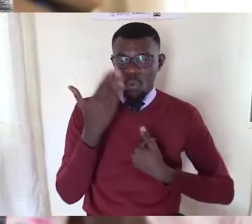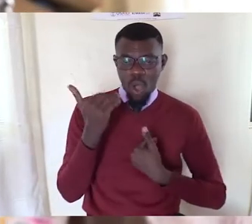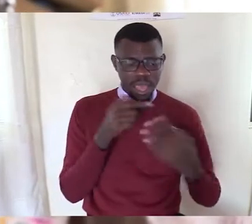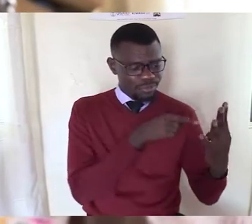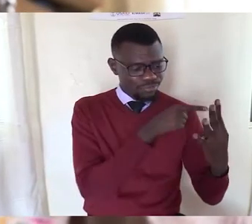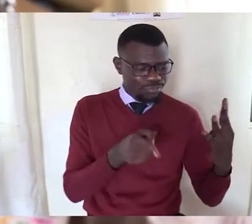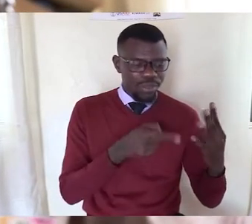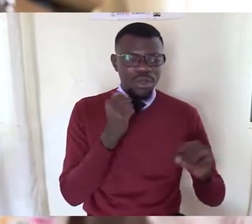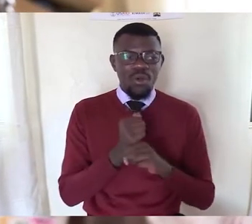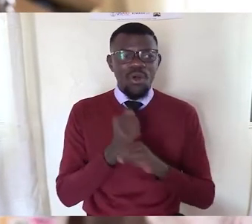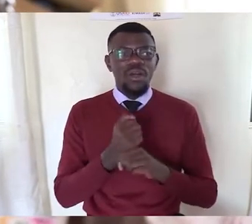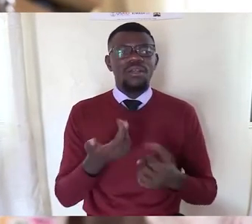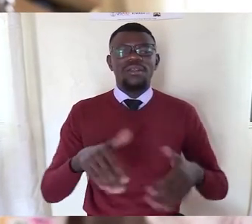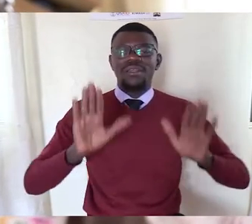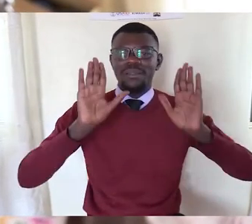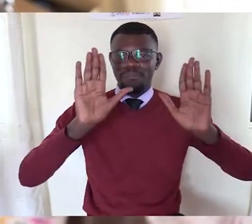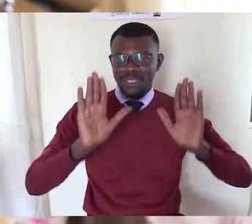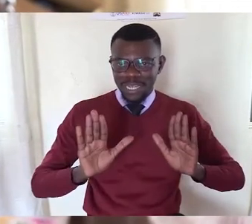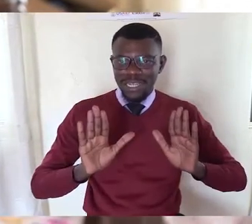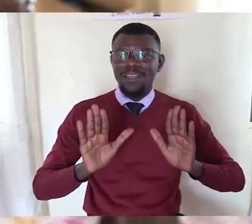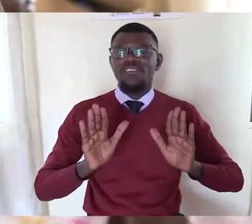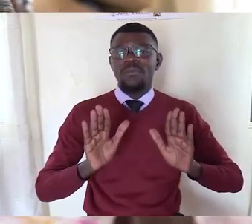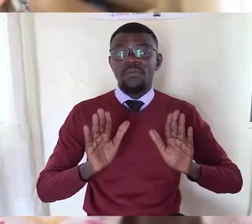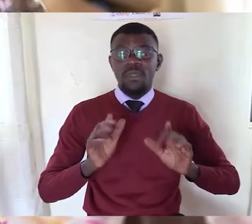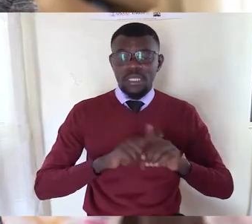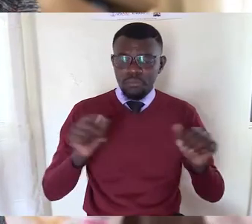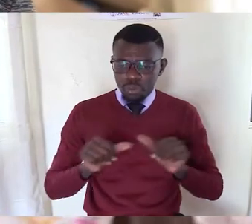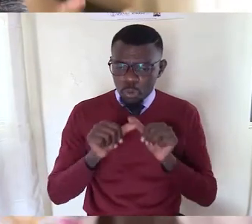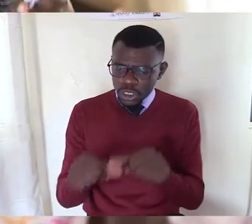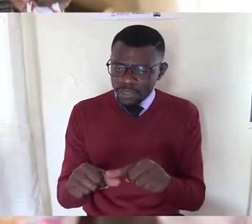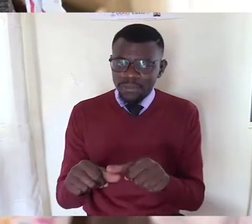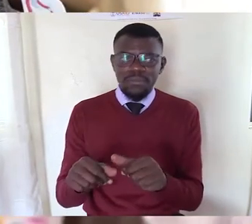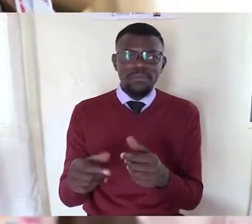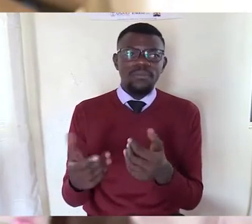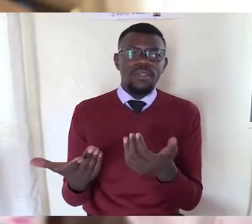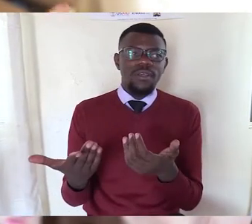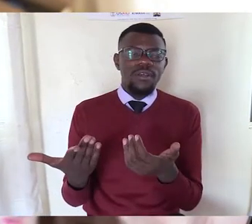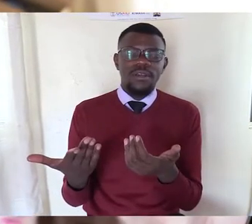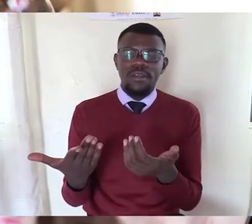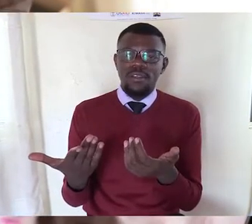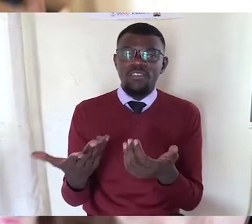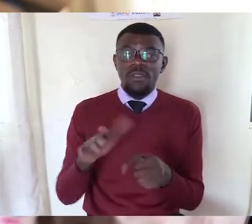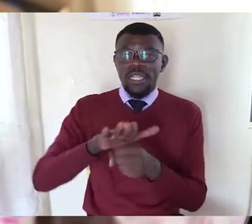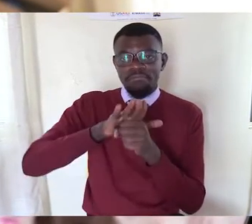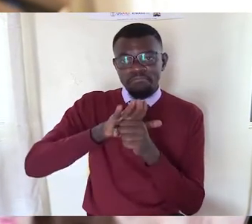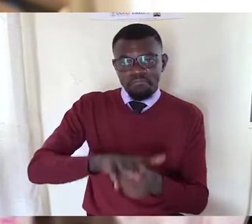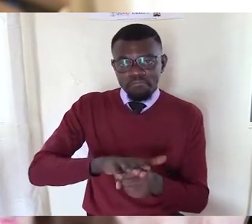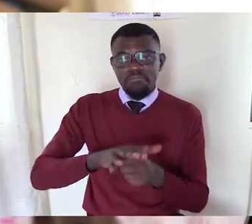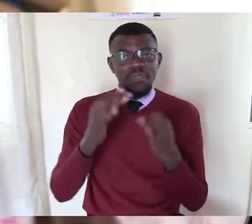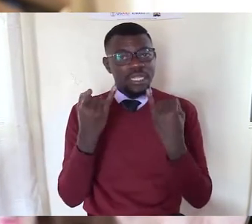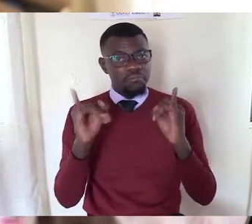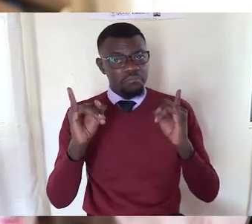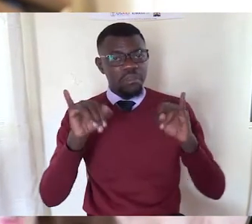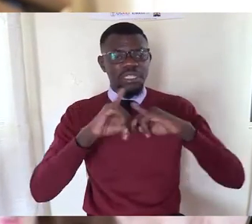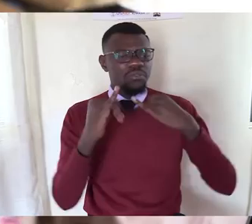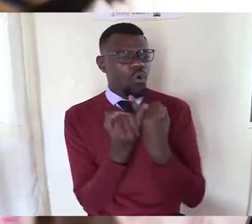in providing effective remedies. The moment you continue suppressing independent institutions, it